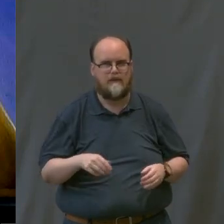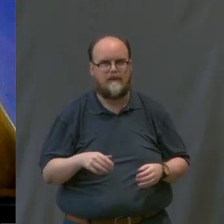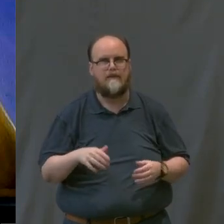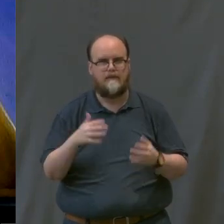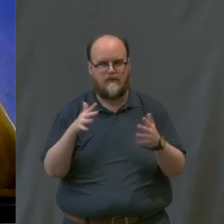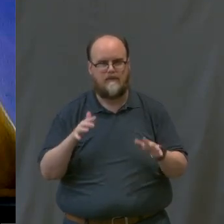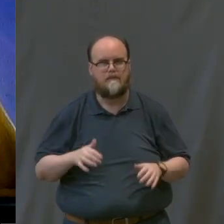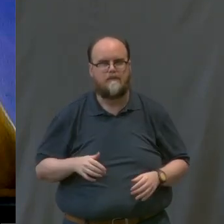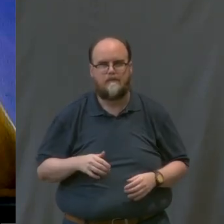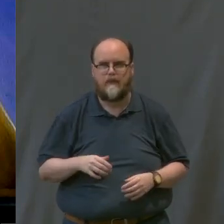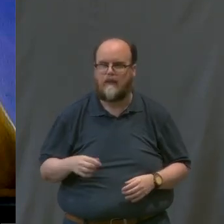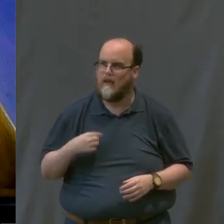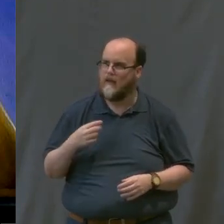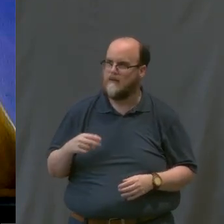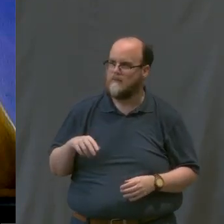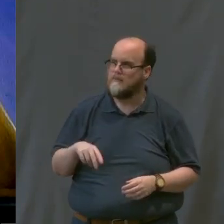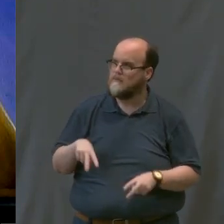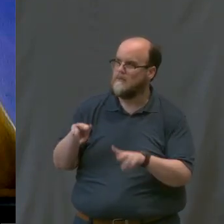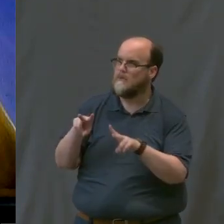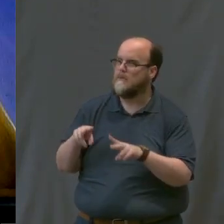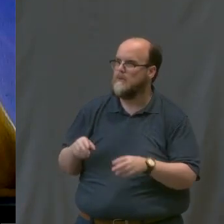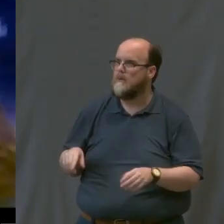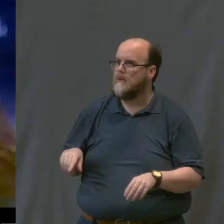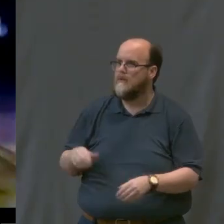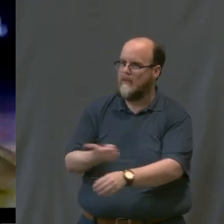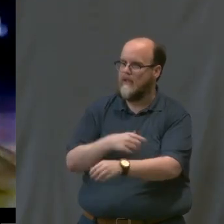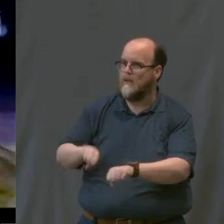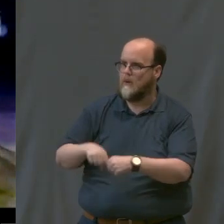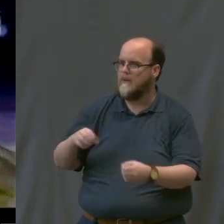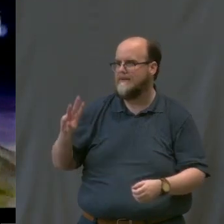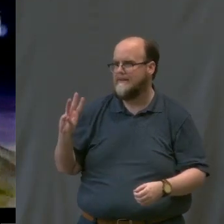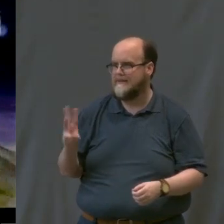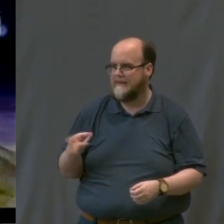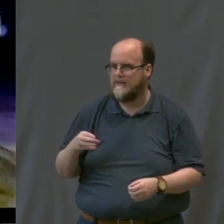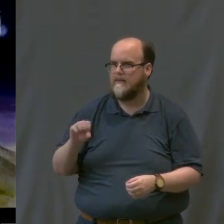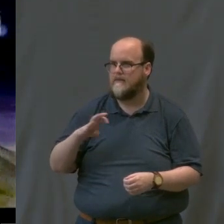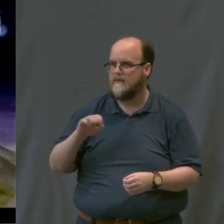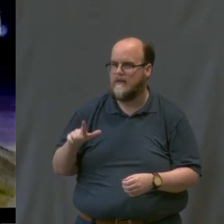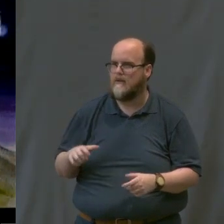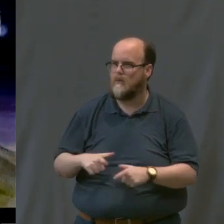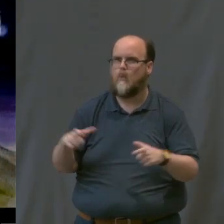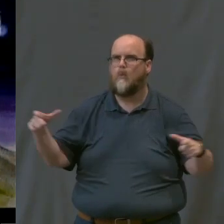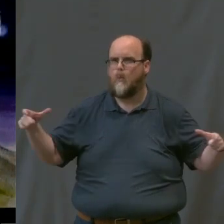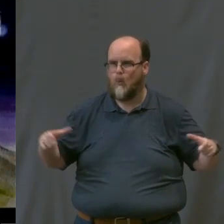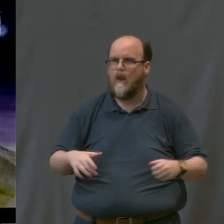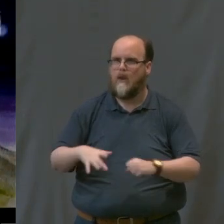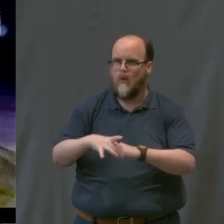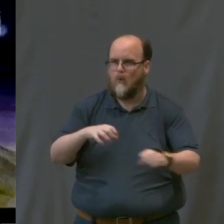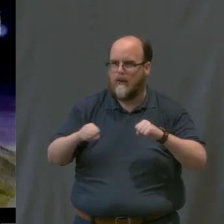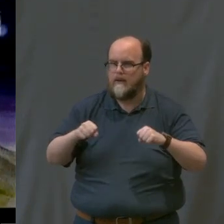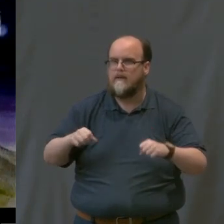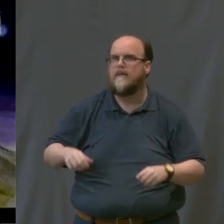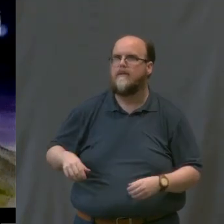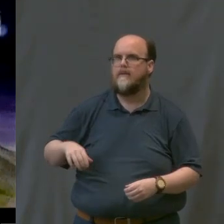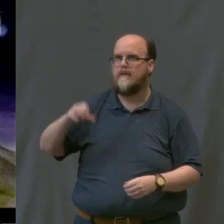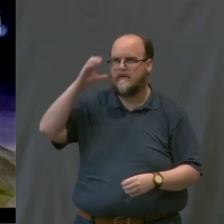completed. I looked when he opened the sixth seal, and behold, there was a great earthquake, and the sun became